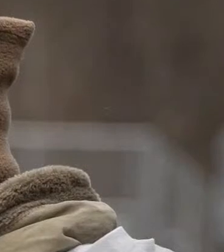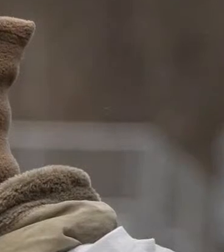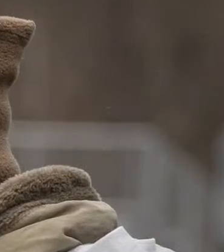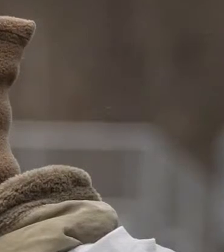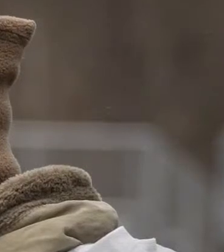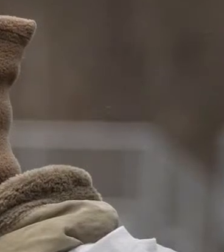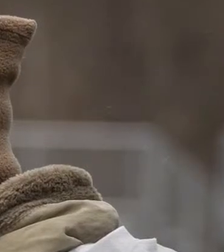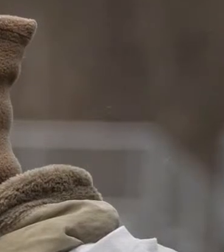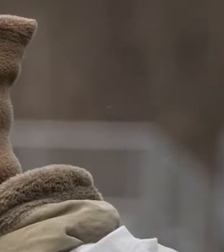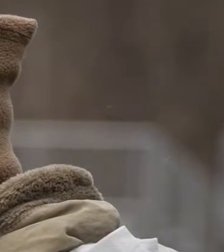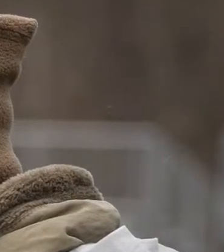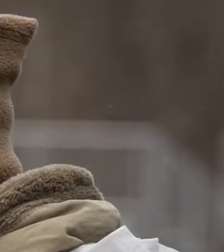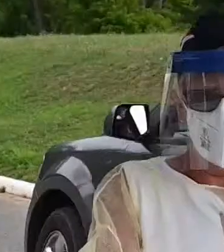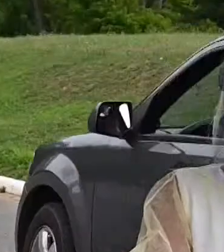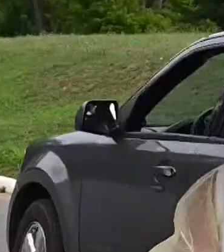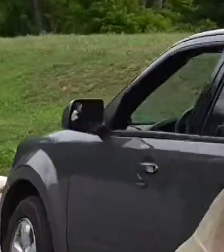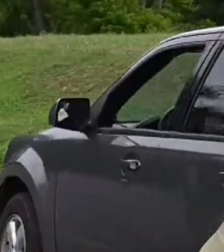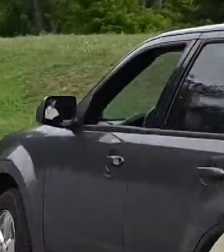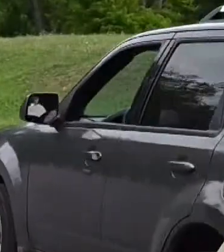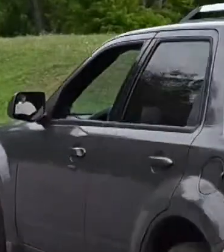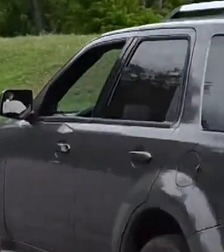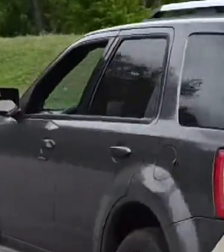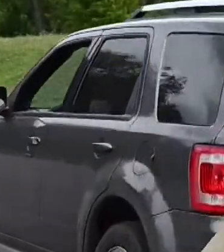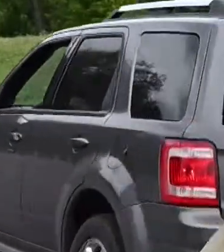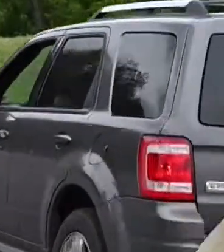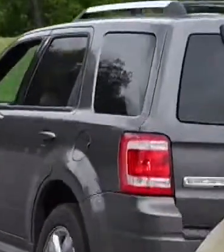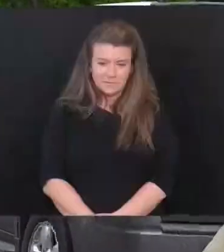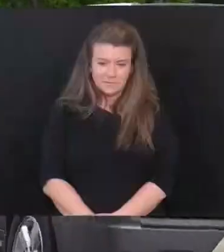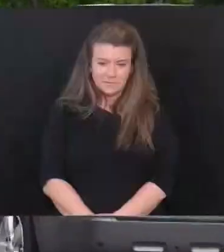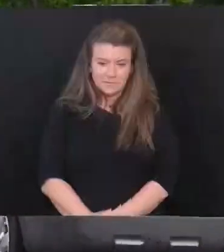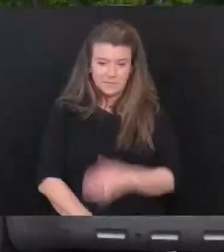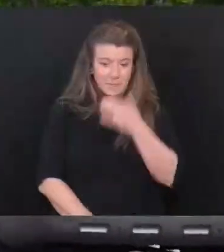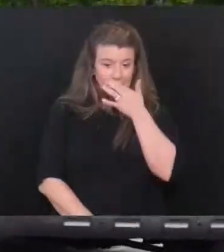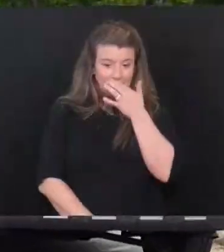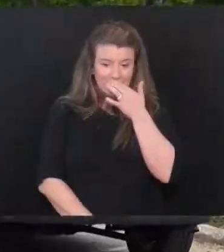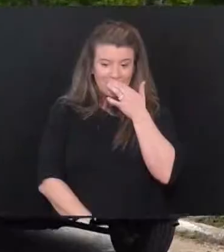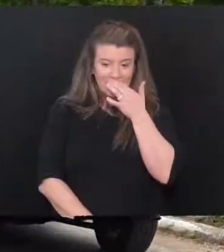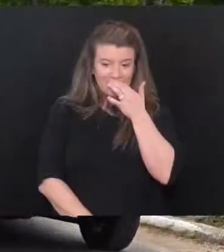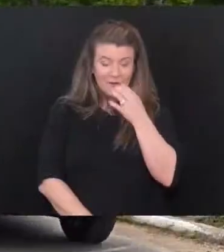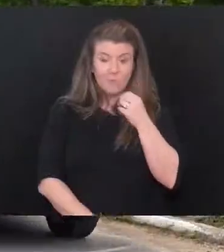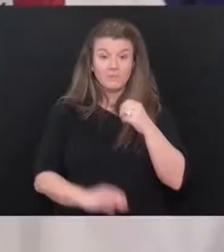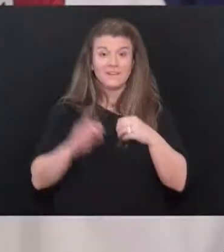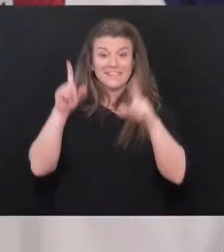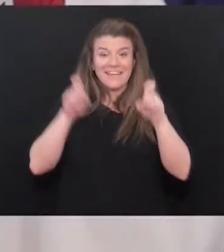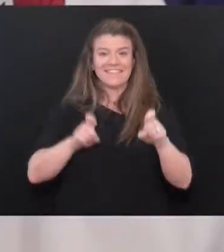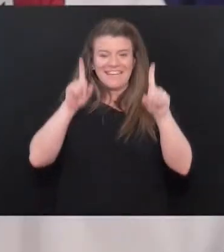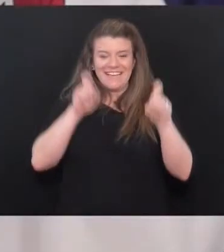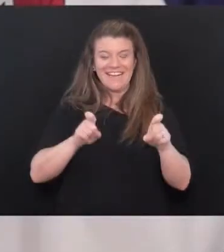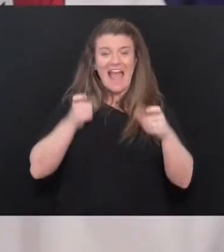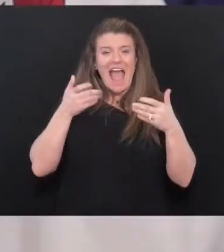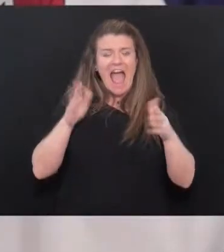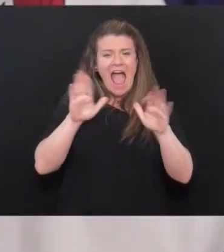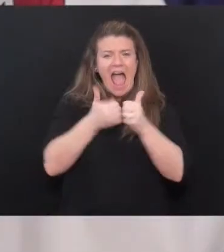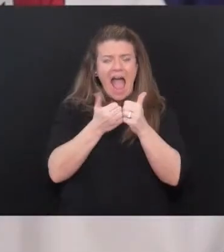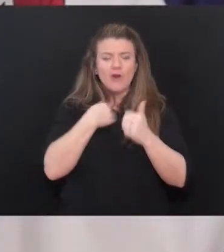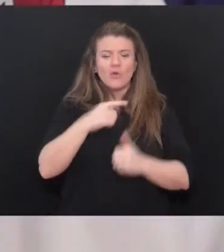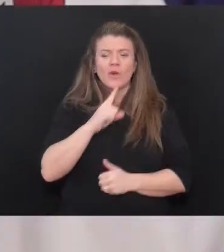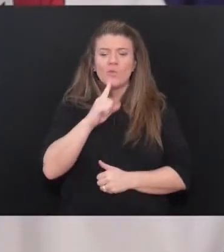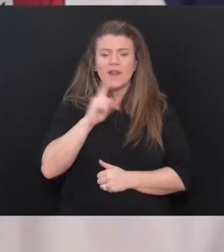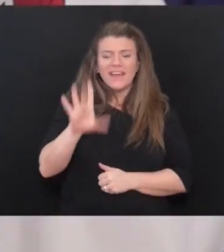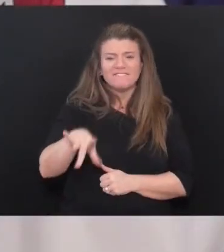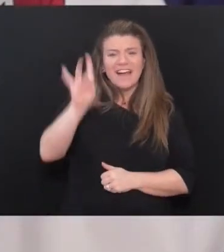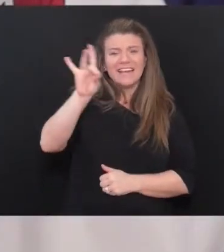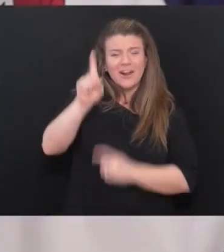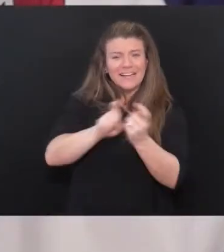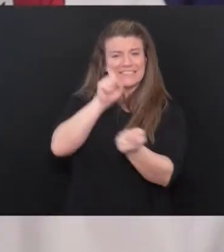successful states in the nation at minimizing the spread of COVID-19 through aggressive testing. How do we really find out